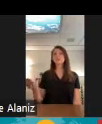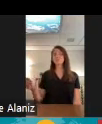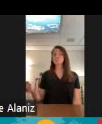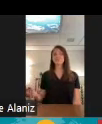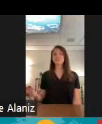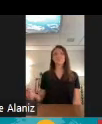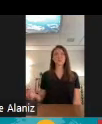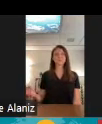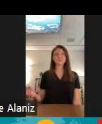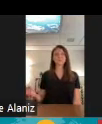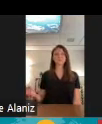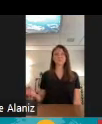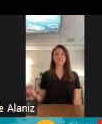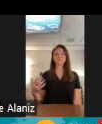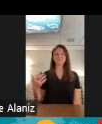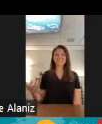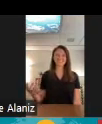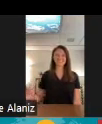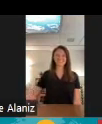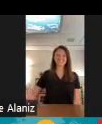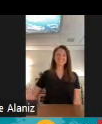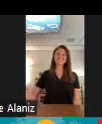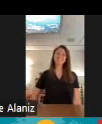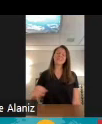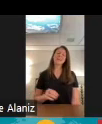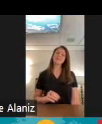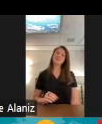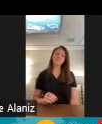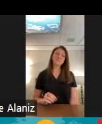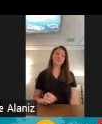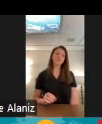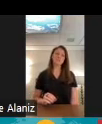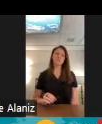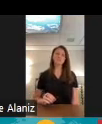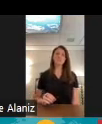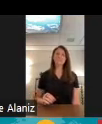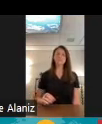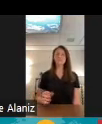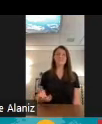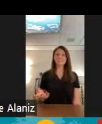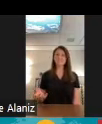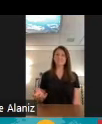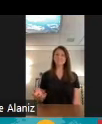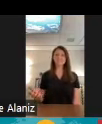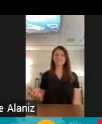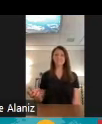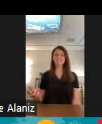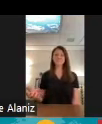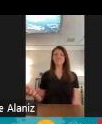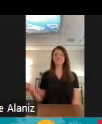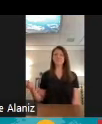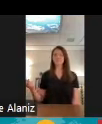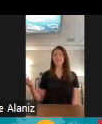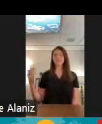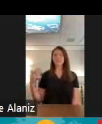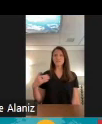all sorts of different ones that you can engage your clients in. And for the most part, they're focusing on that skill of